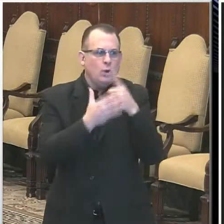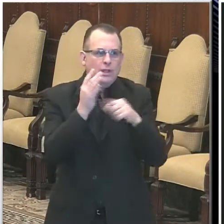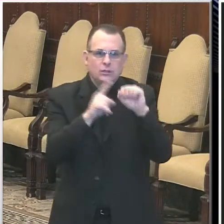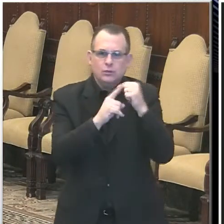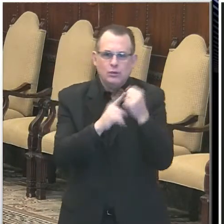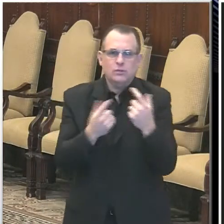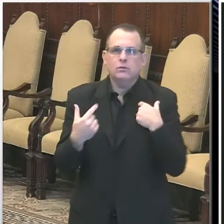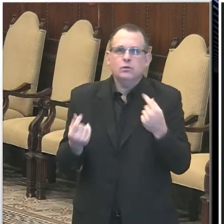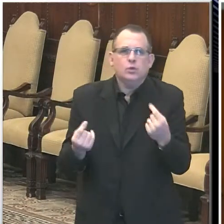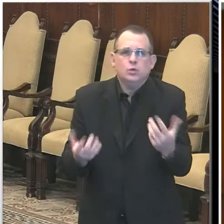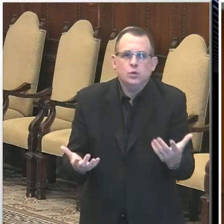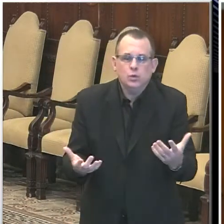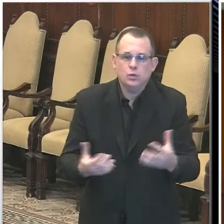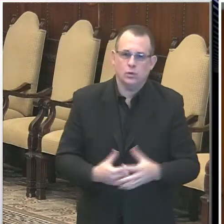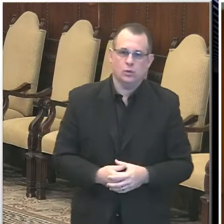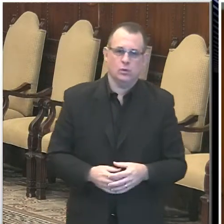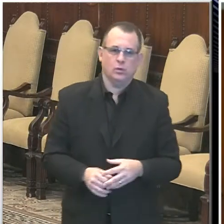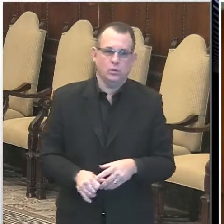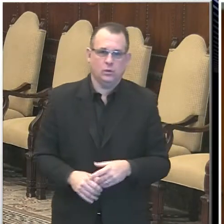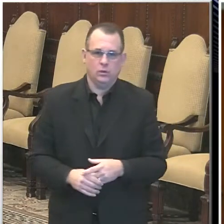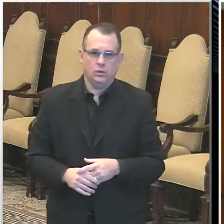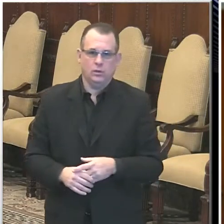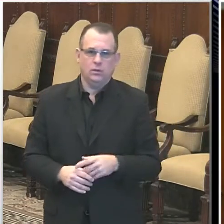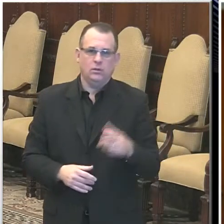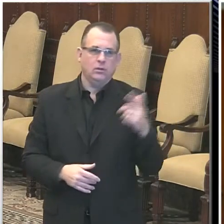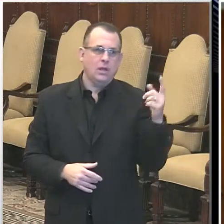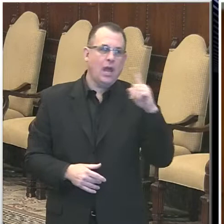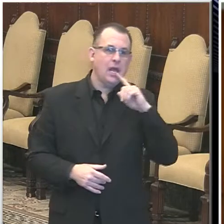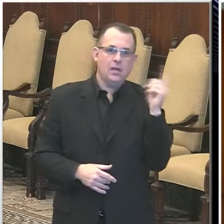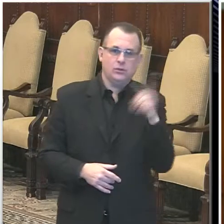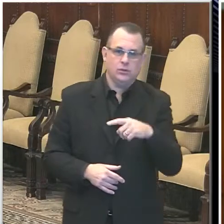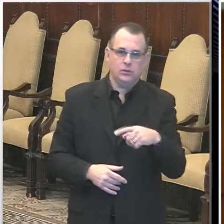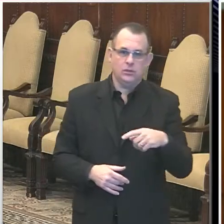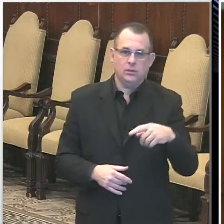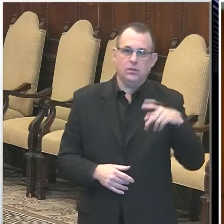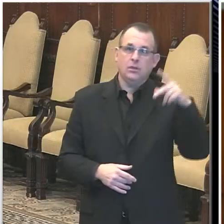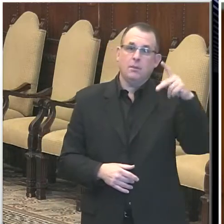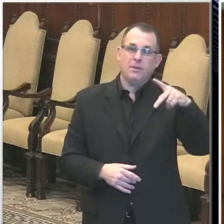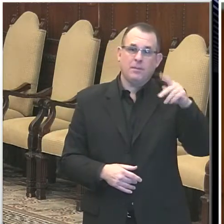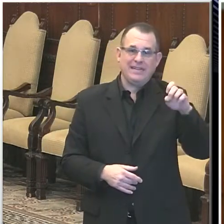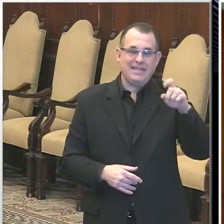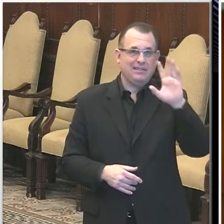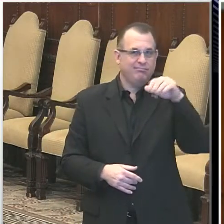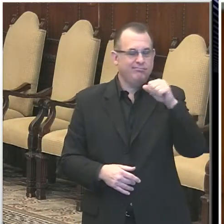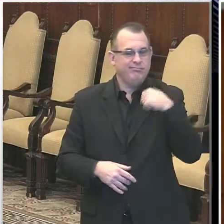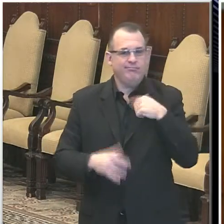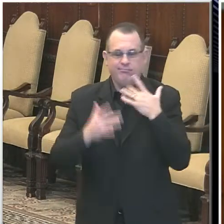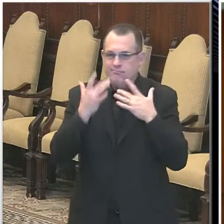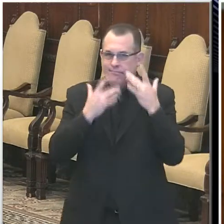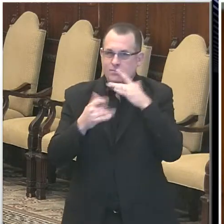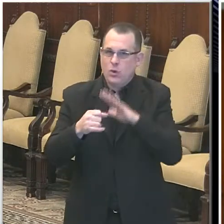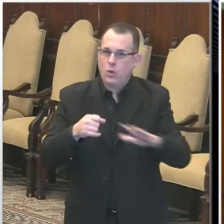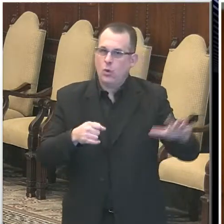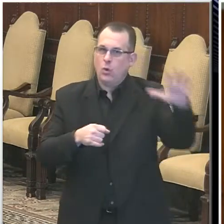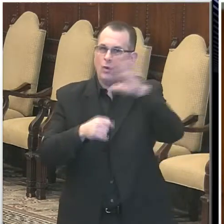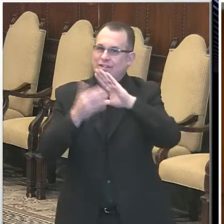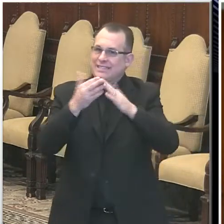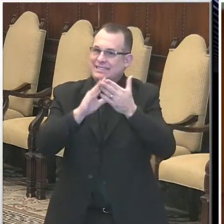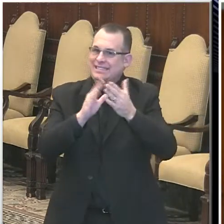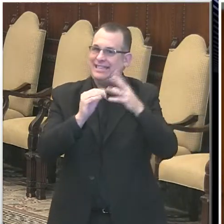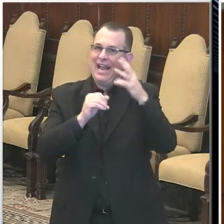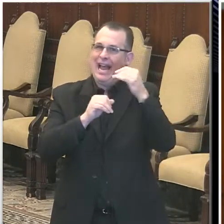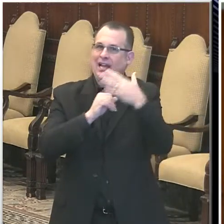this? So personal protective equipment is in short supply across the city and across the country. And so we